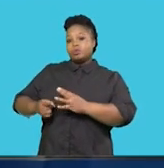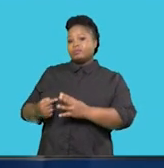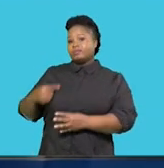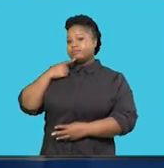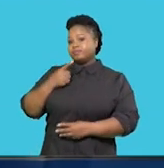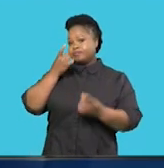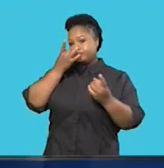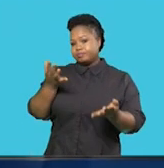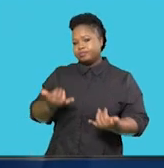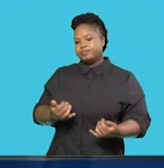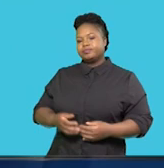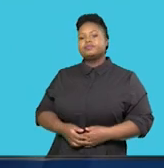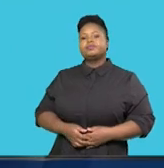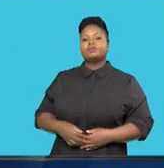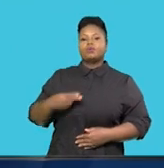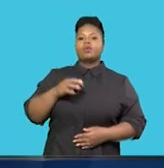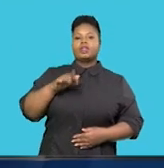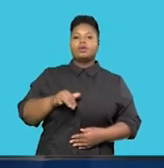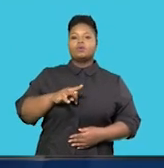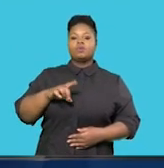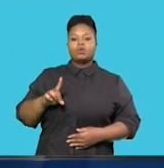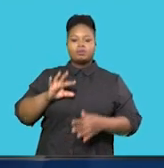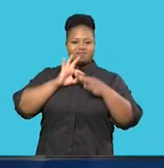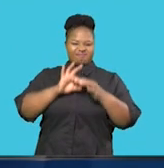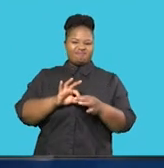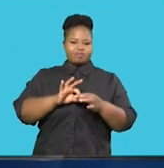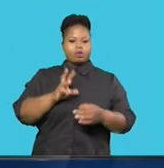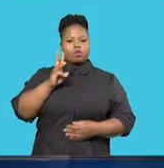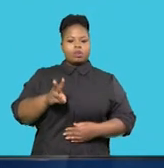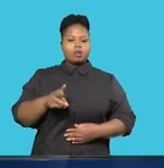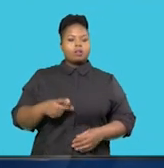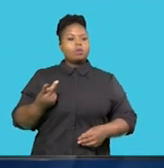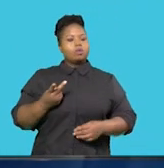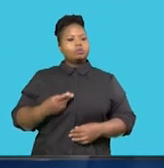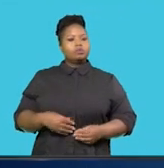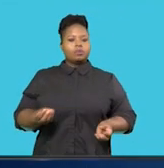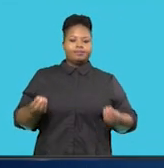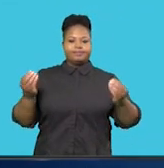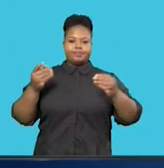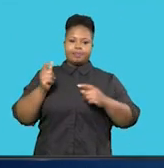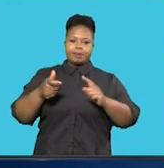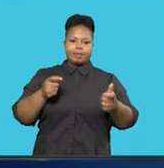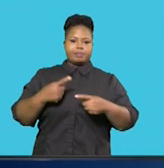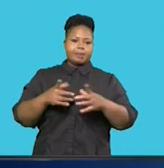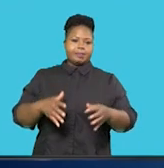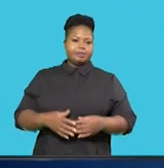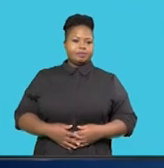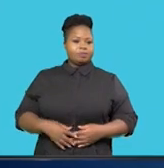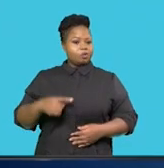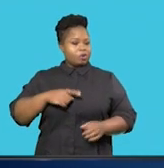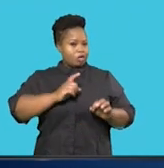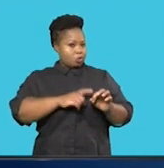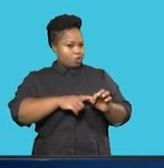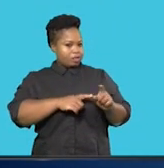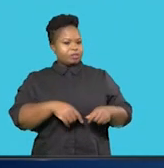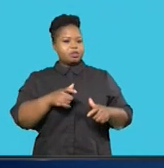out today is that Hollywoodbets is committed to continuing incentivizing players. It is because of the quality of the